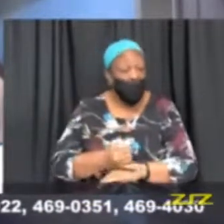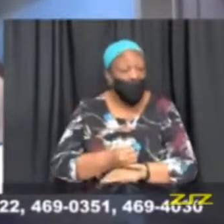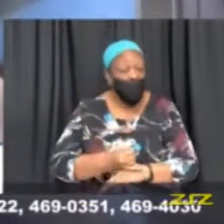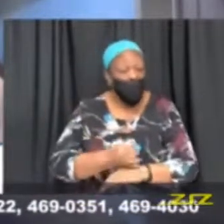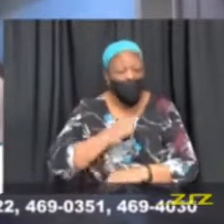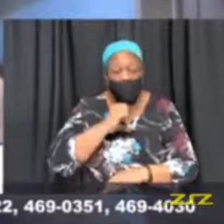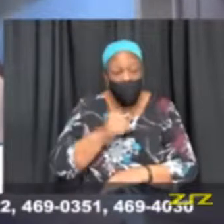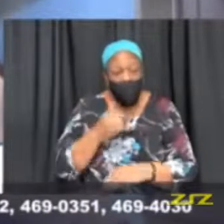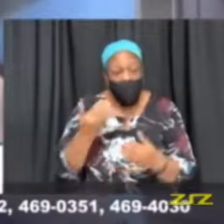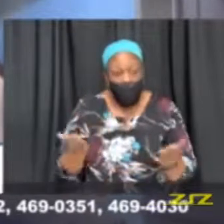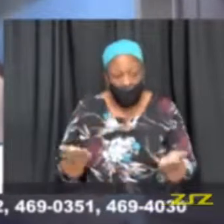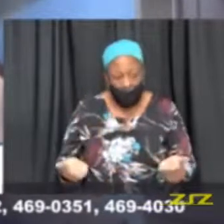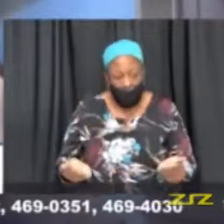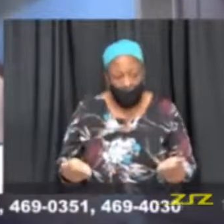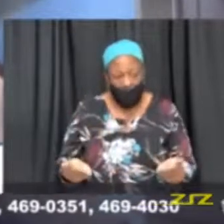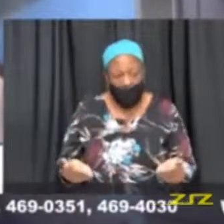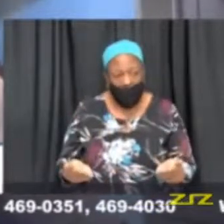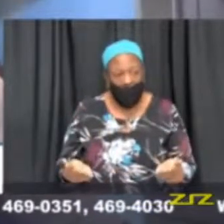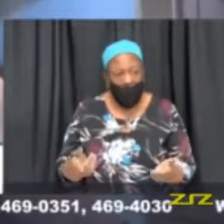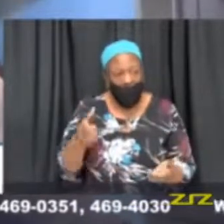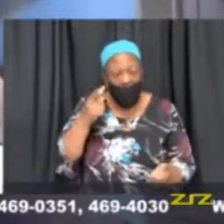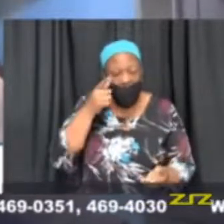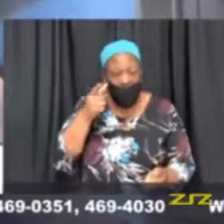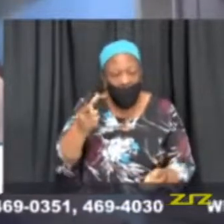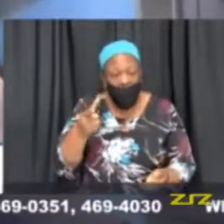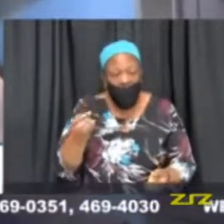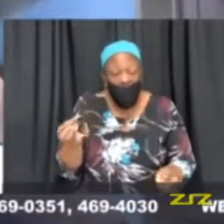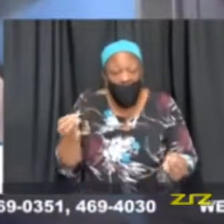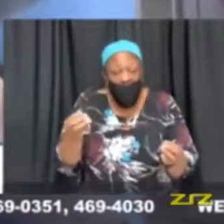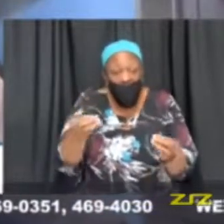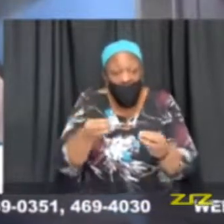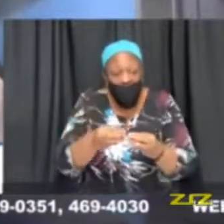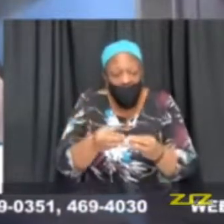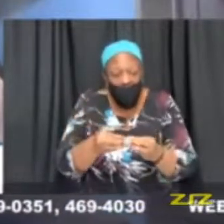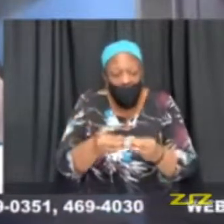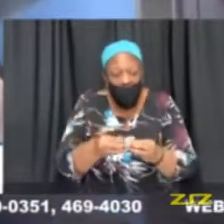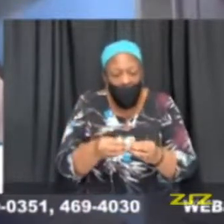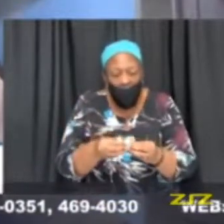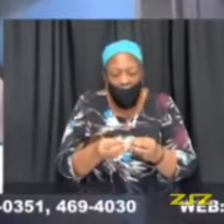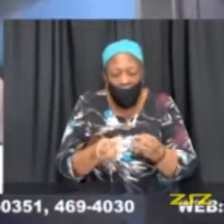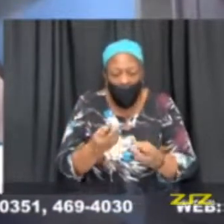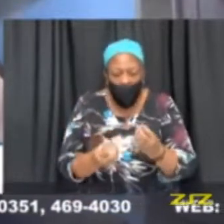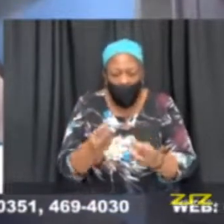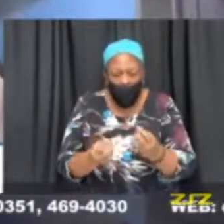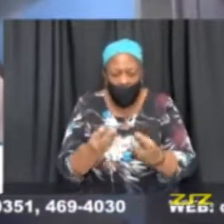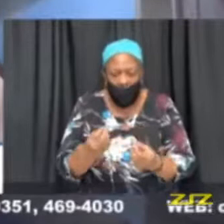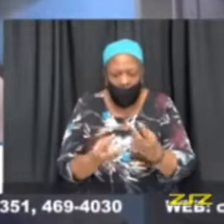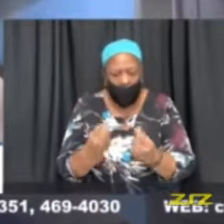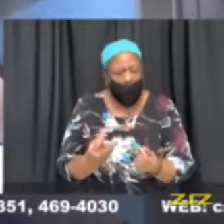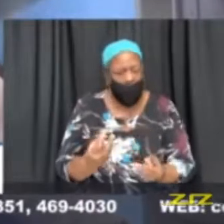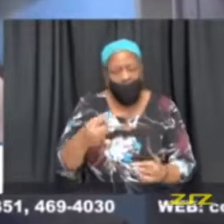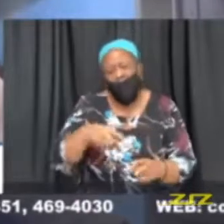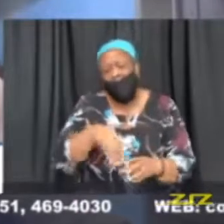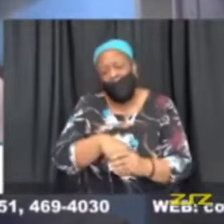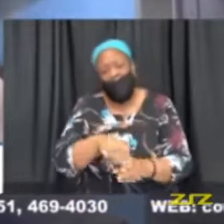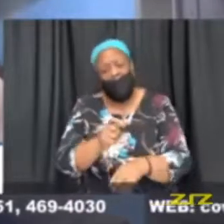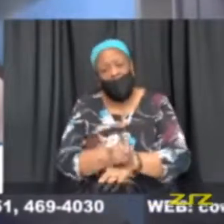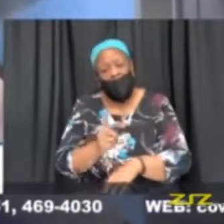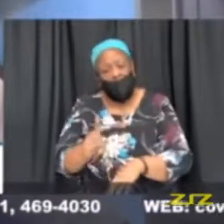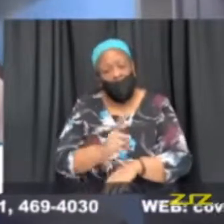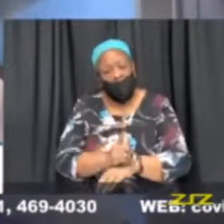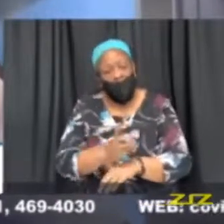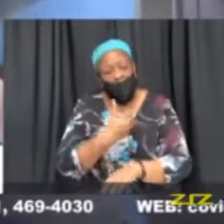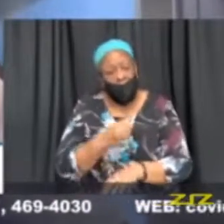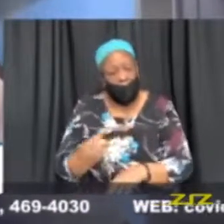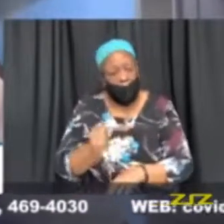would actually look a lot more active than what was seen in the video for the